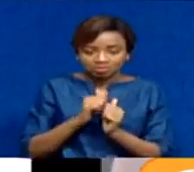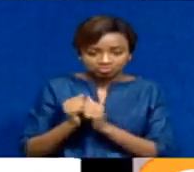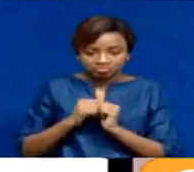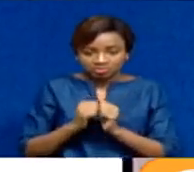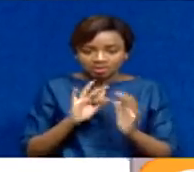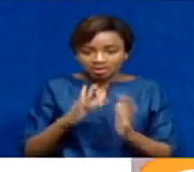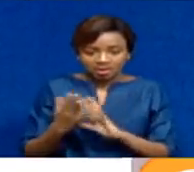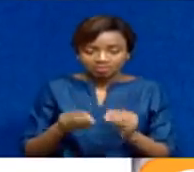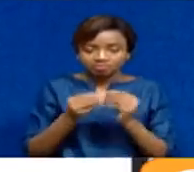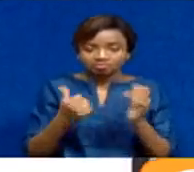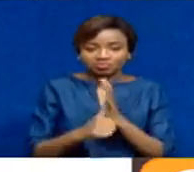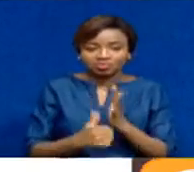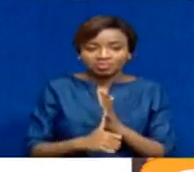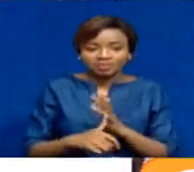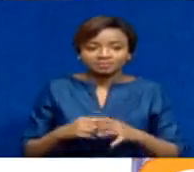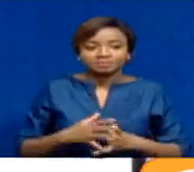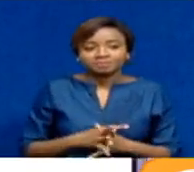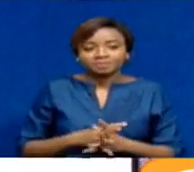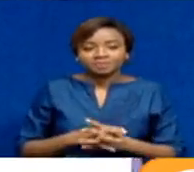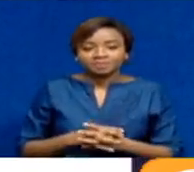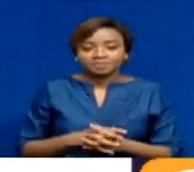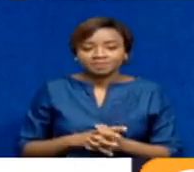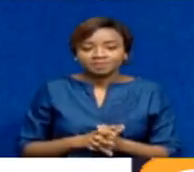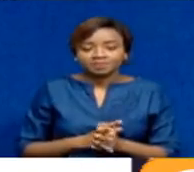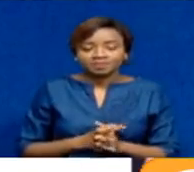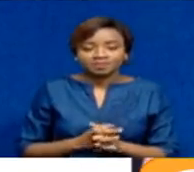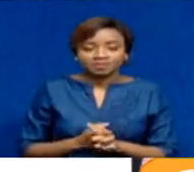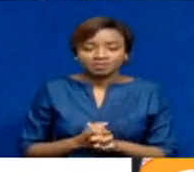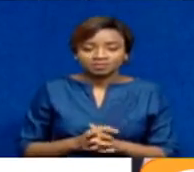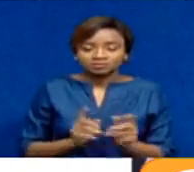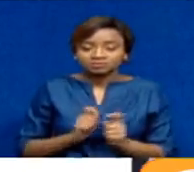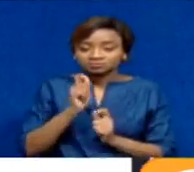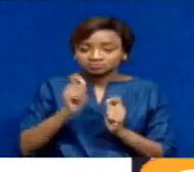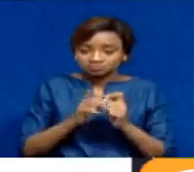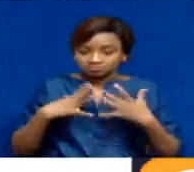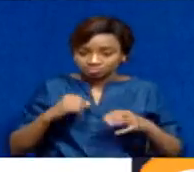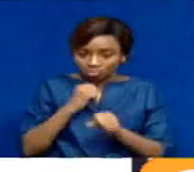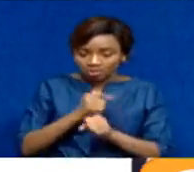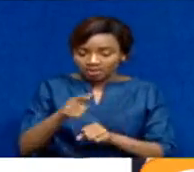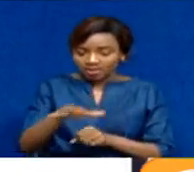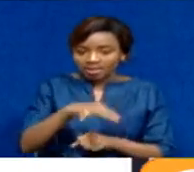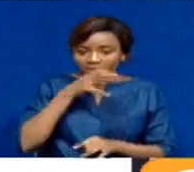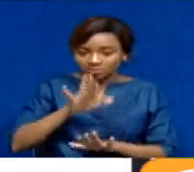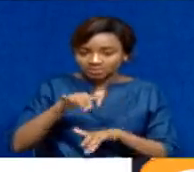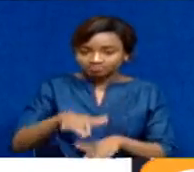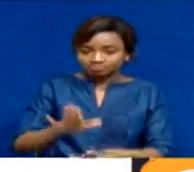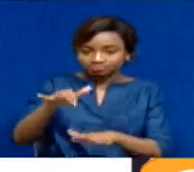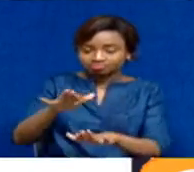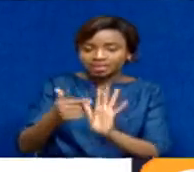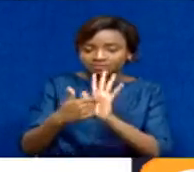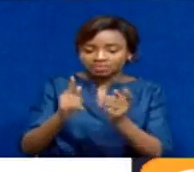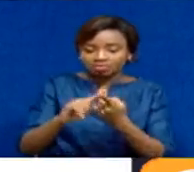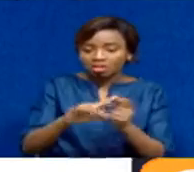already in the process of having our small East Africa, especially for those who are working on the lake. Like, we are inviting Homa